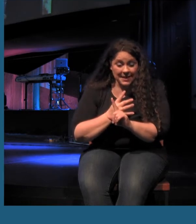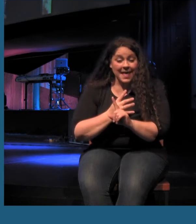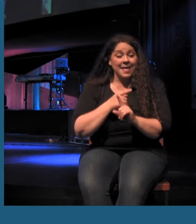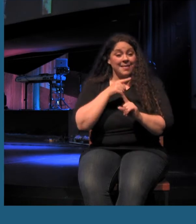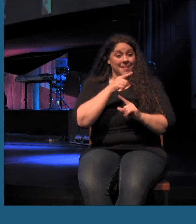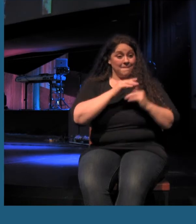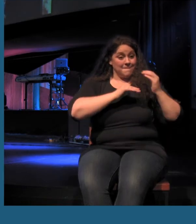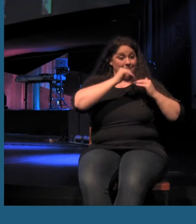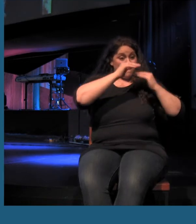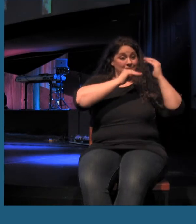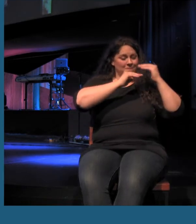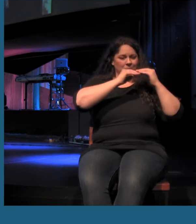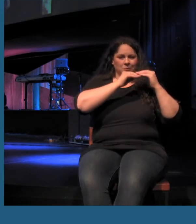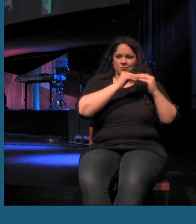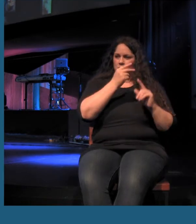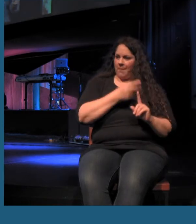accomplish.